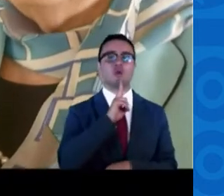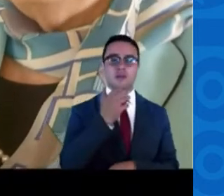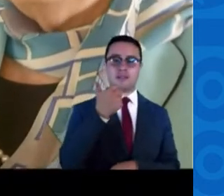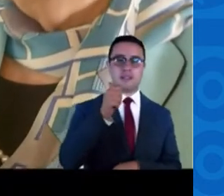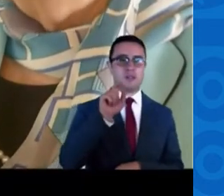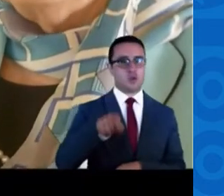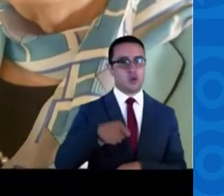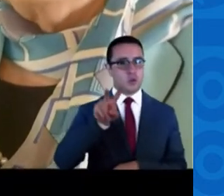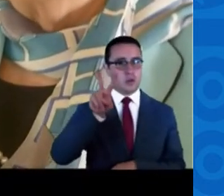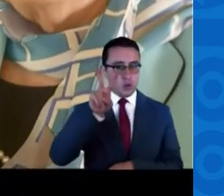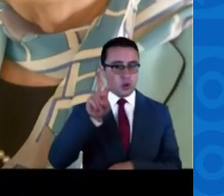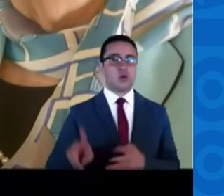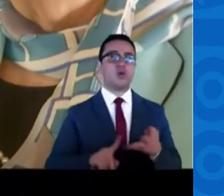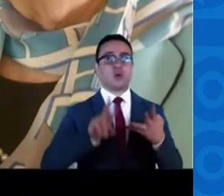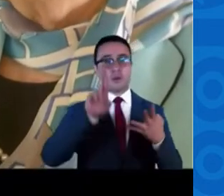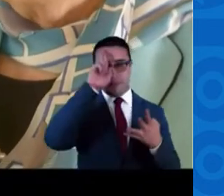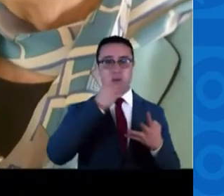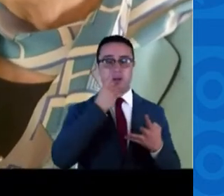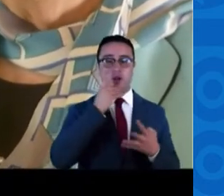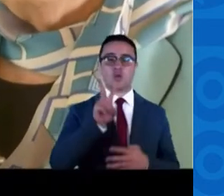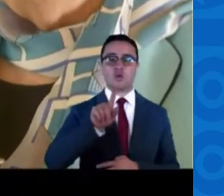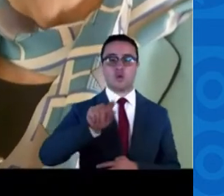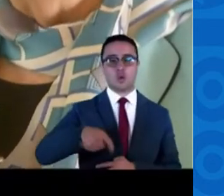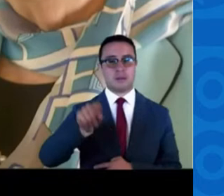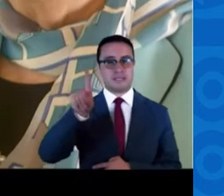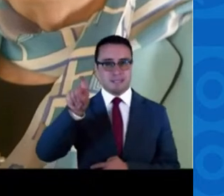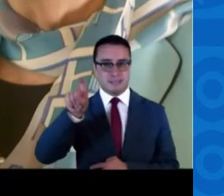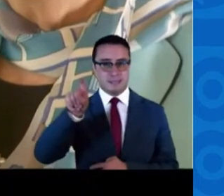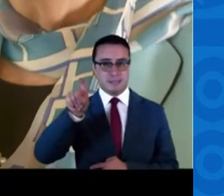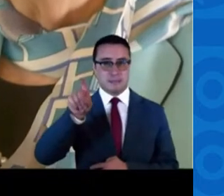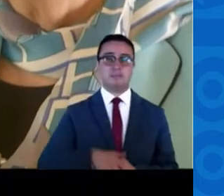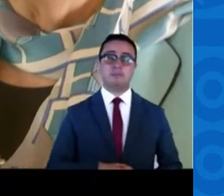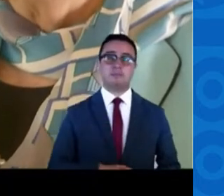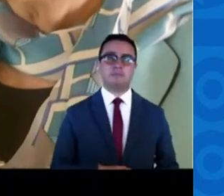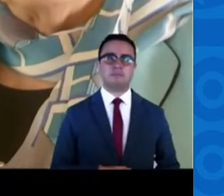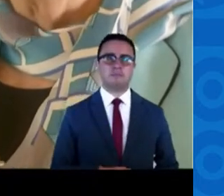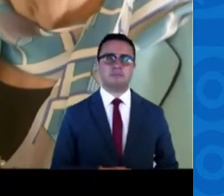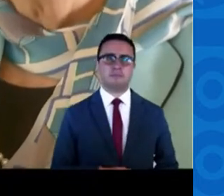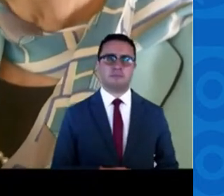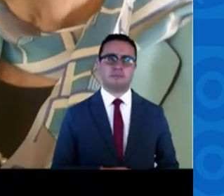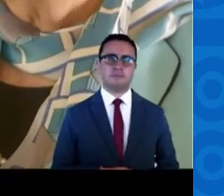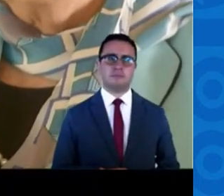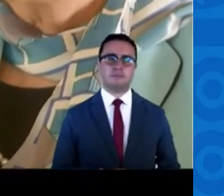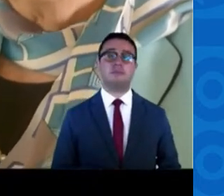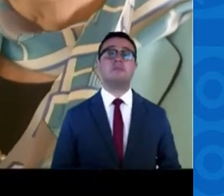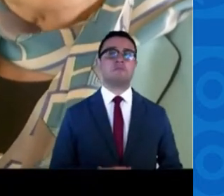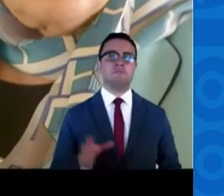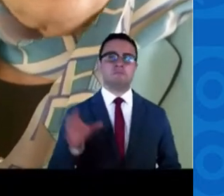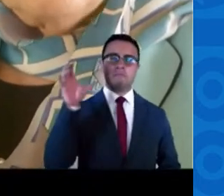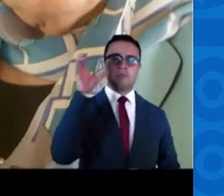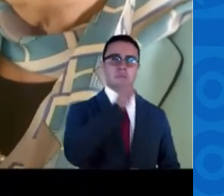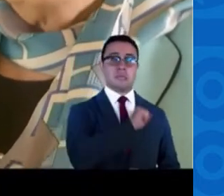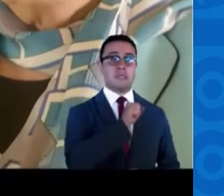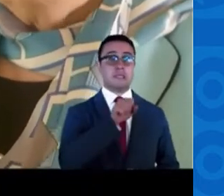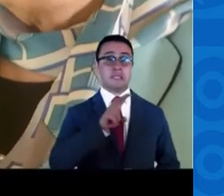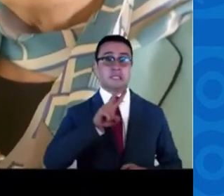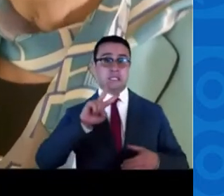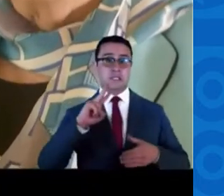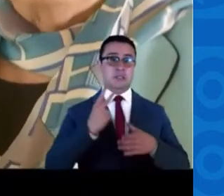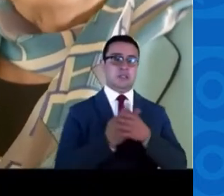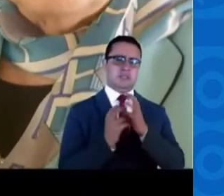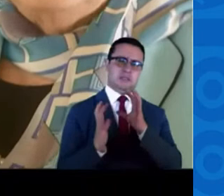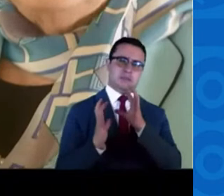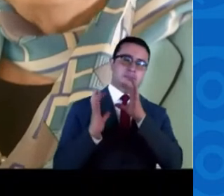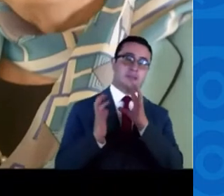in Honduras, 10.2%, and in the Dominican Republic, 2.6%. And when we see this cost